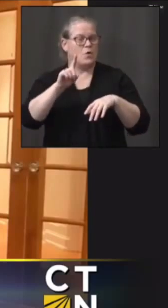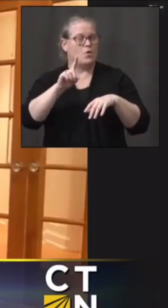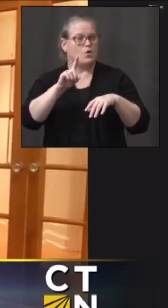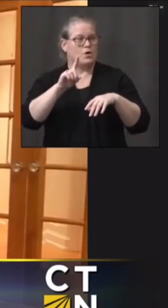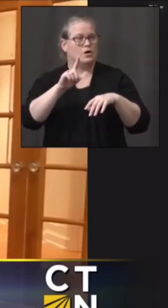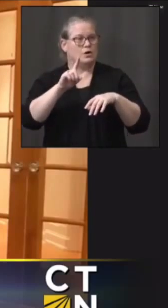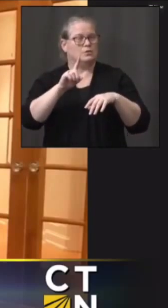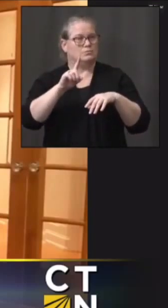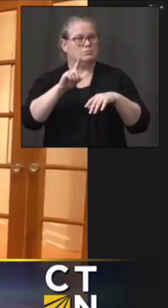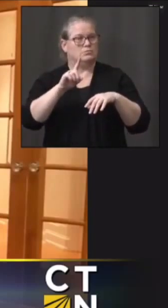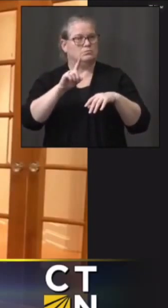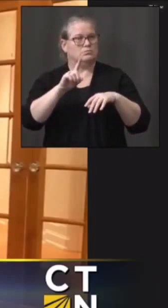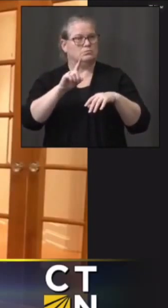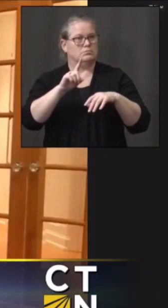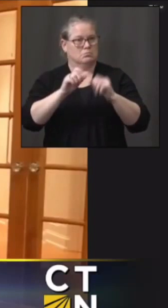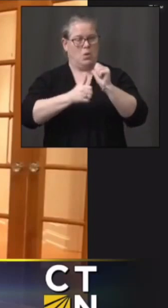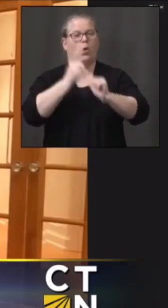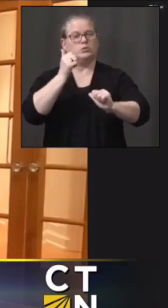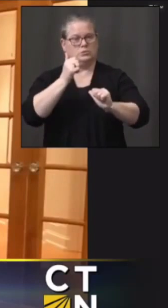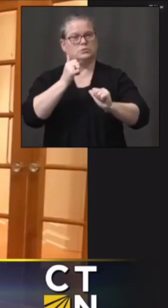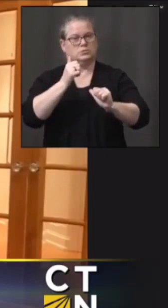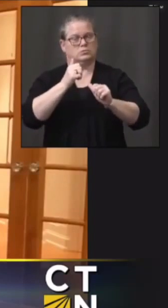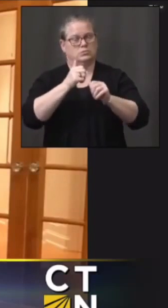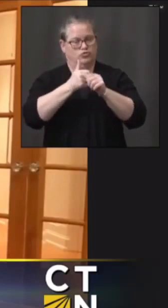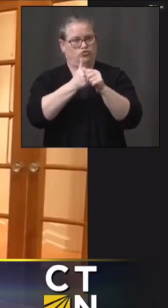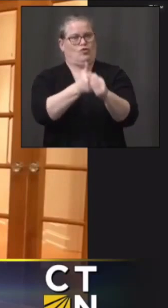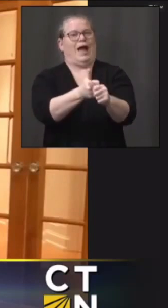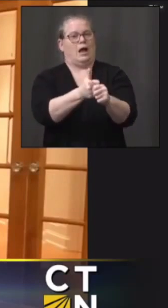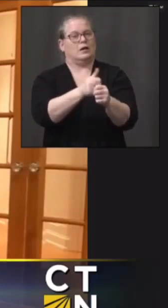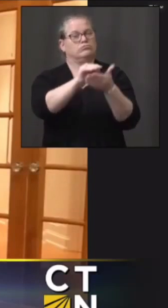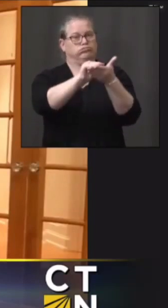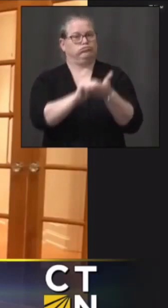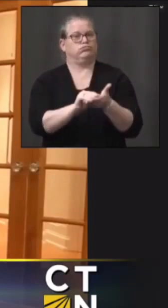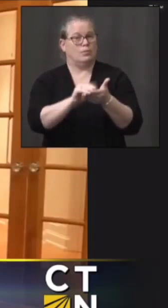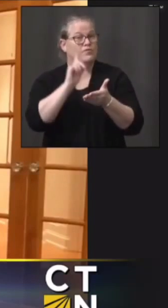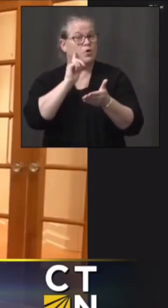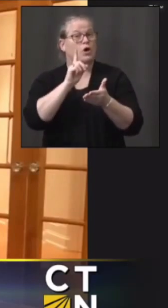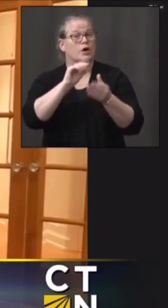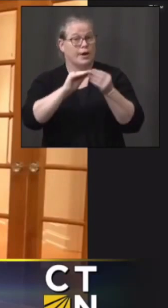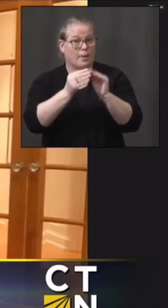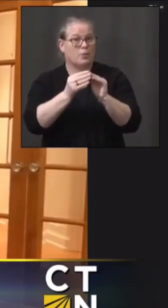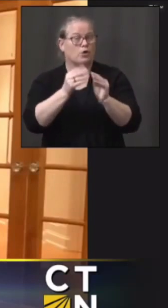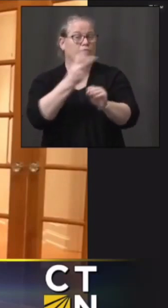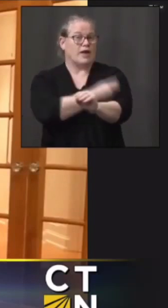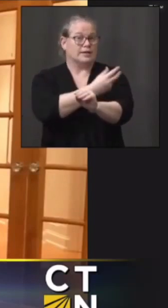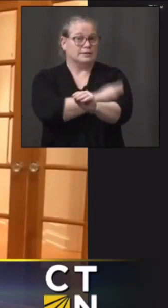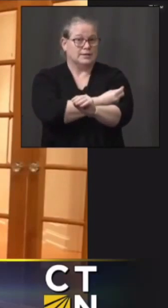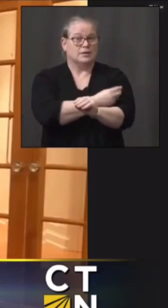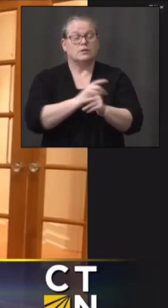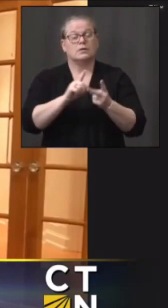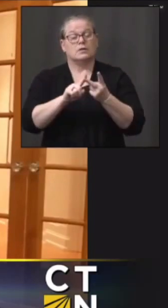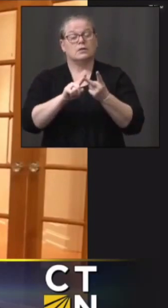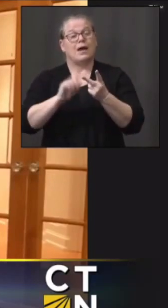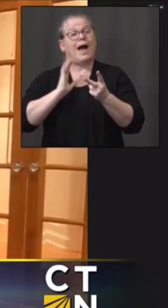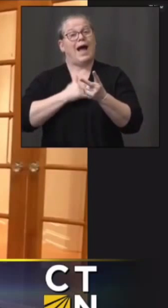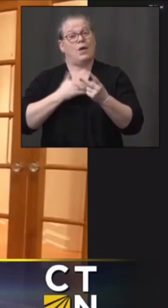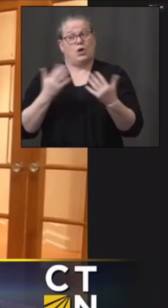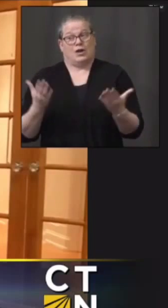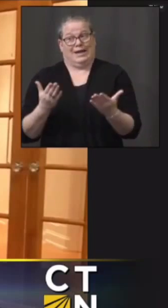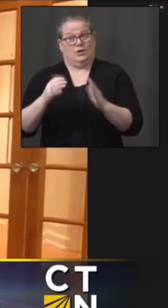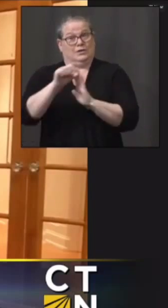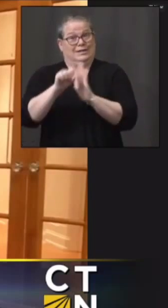most instances to track vaccinations. There is an existing state vaccine database as well that some of our